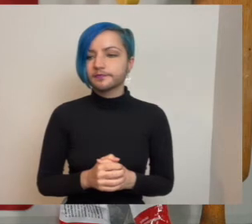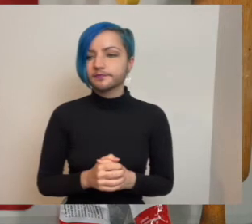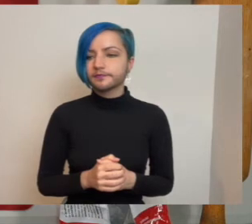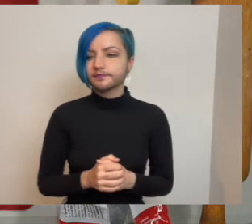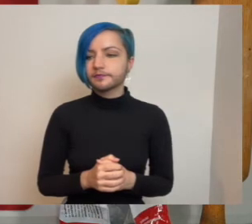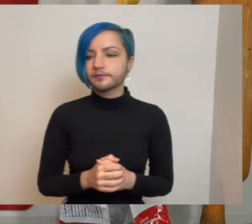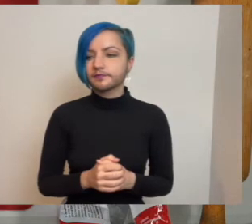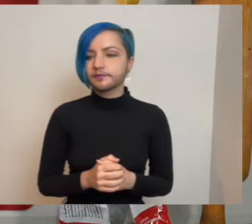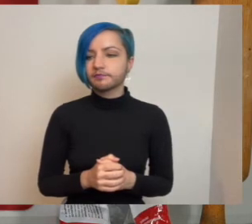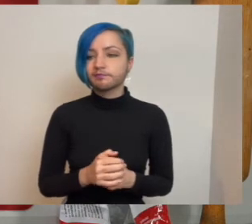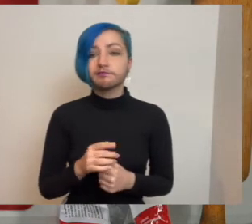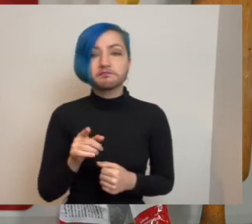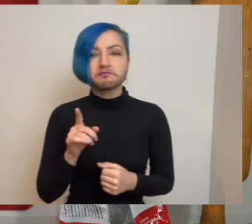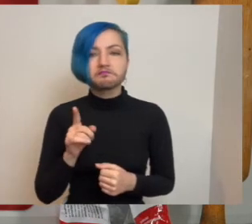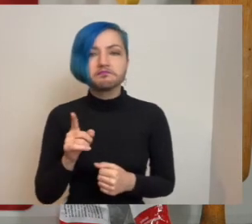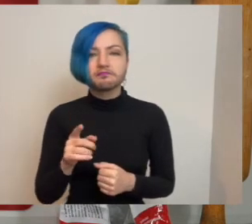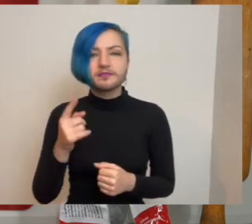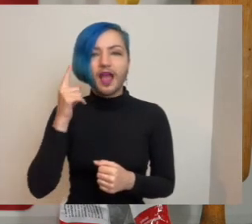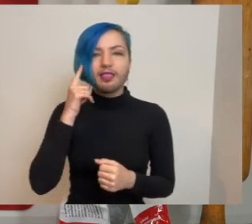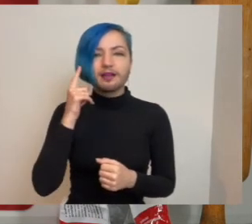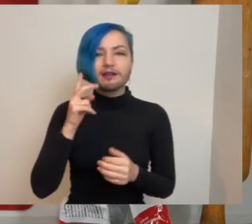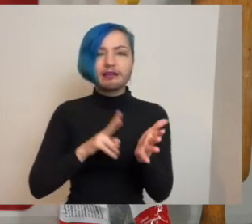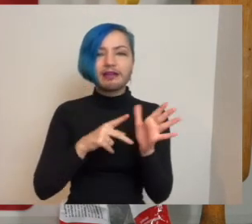Oh, this is going to be my kind of vape smoke, I reckon.